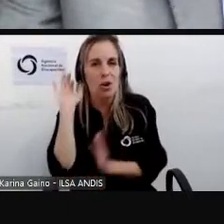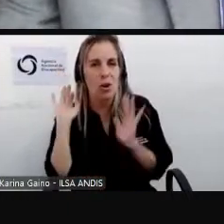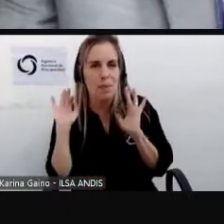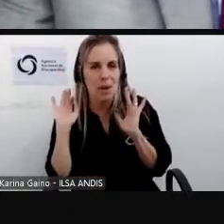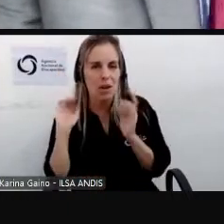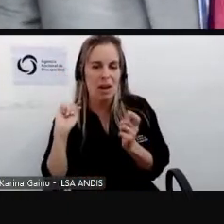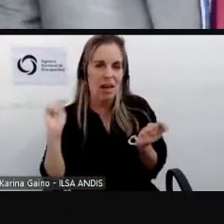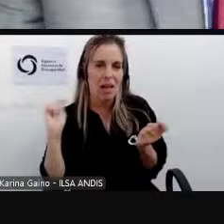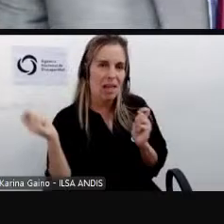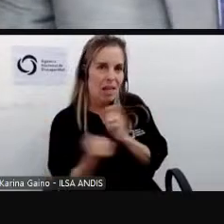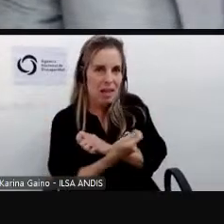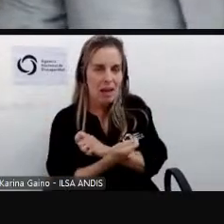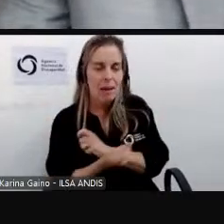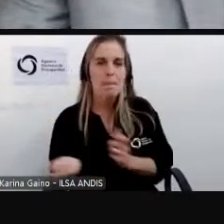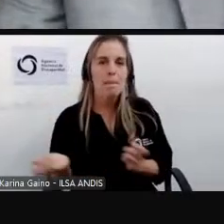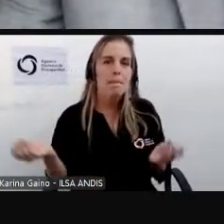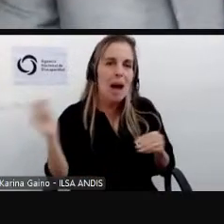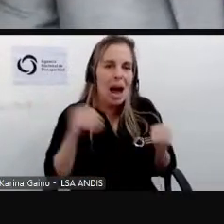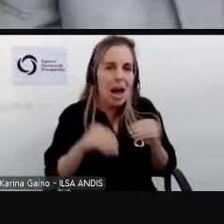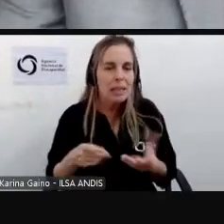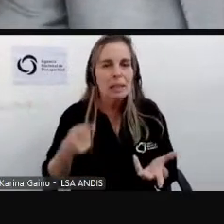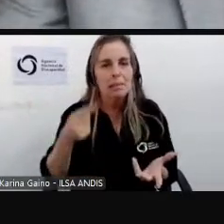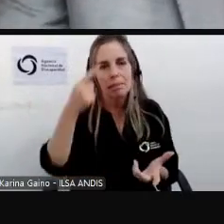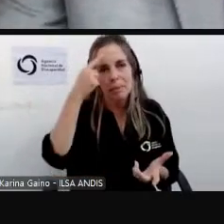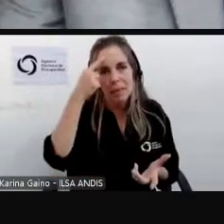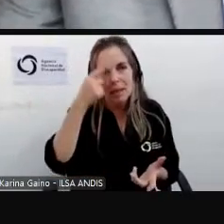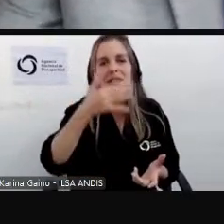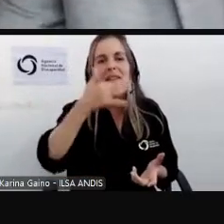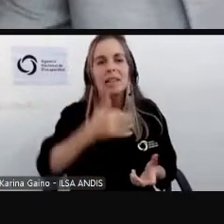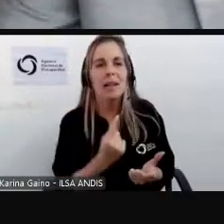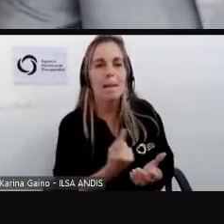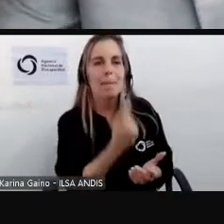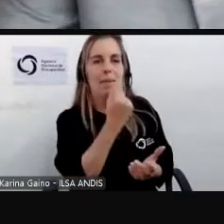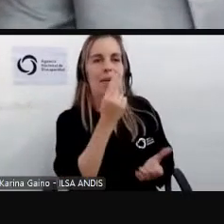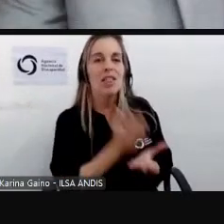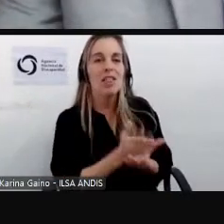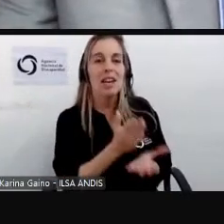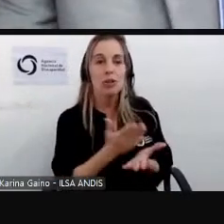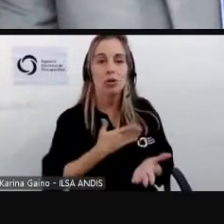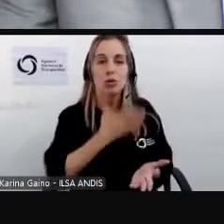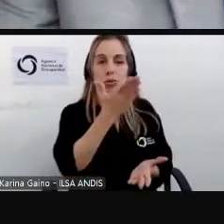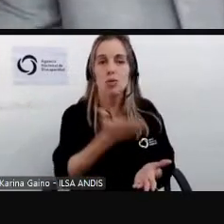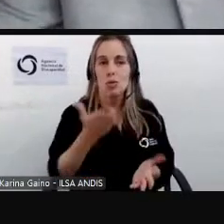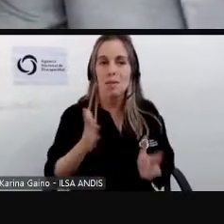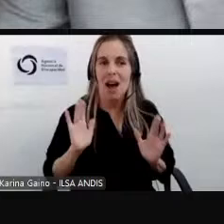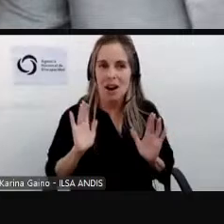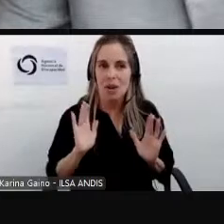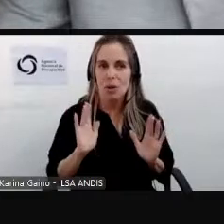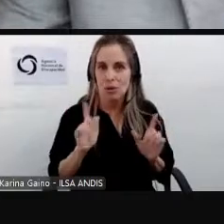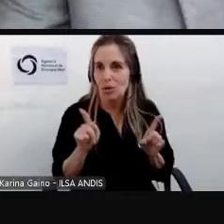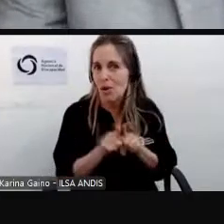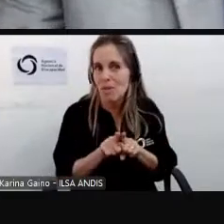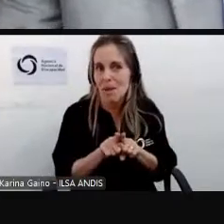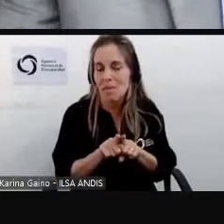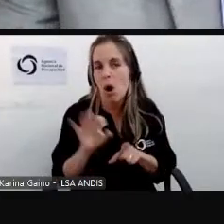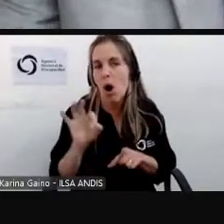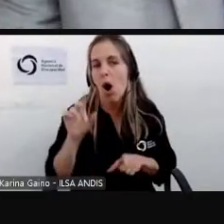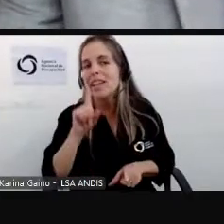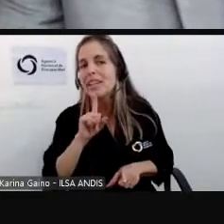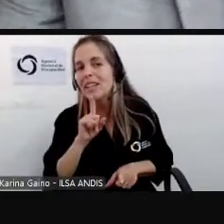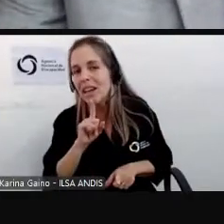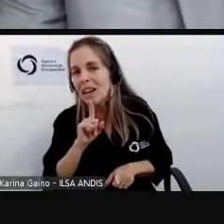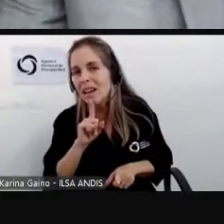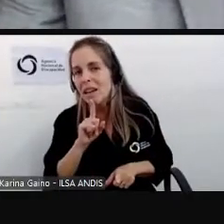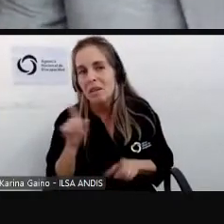a completely economic agency, and most of its work is thought as to understanding human rights and